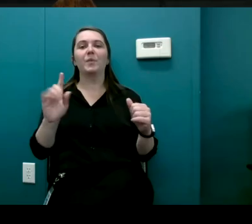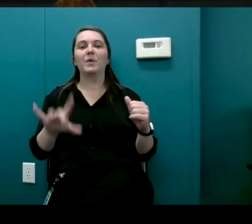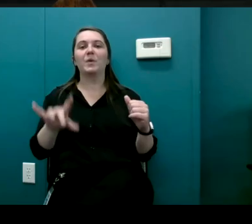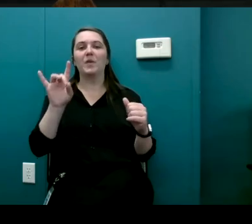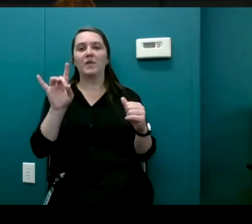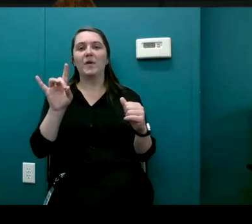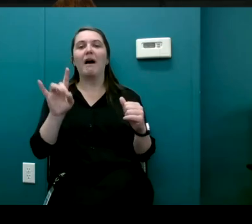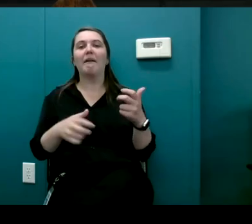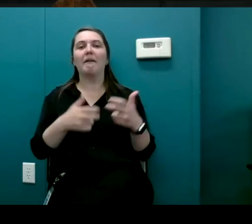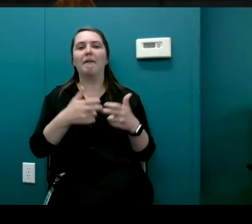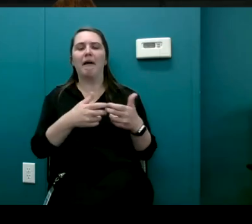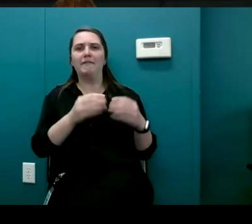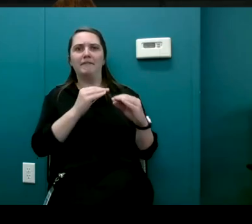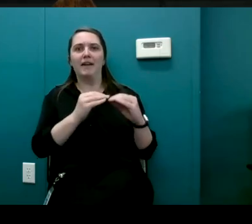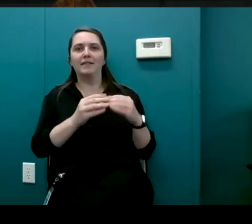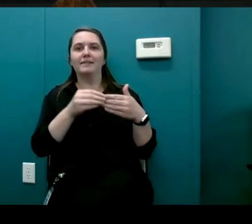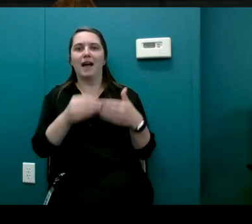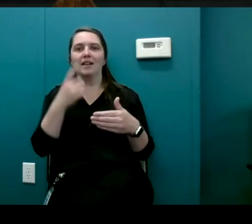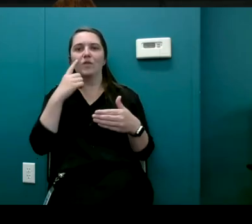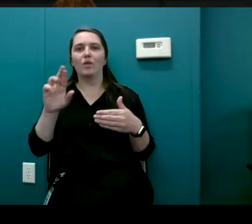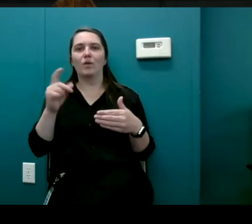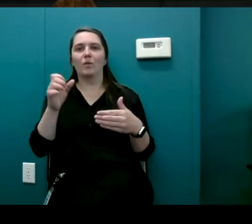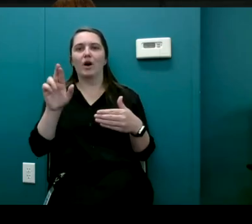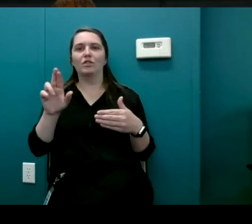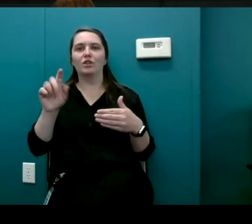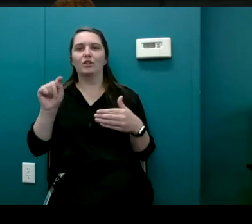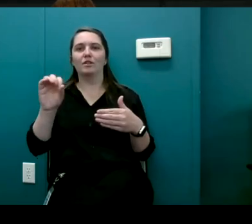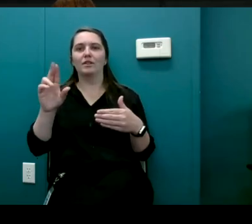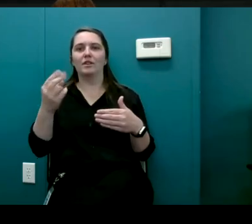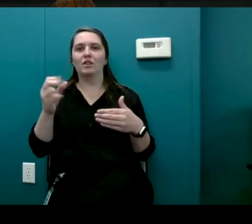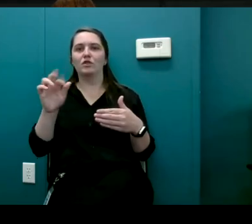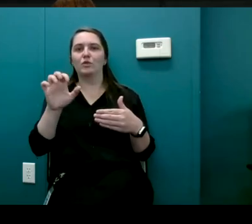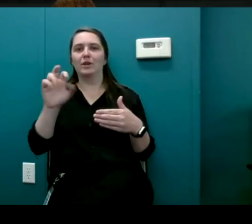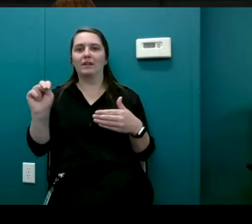Where will you find troubleshooting guides for the Roger touchscreen?